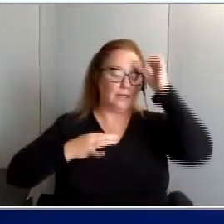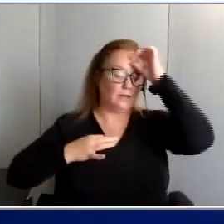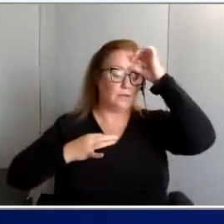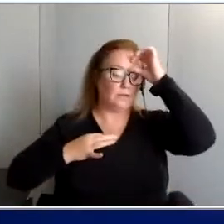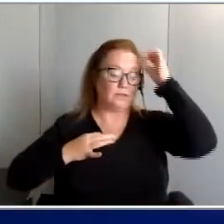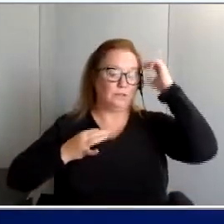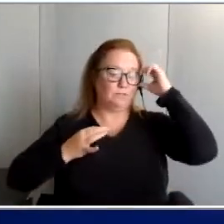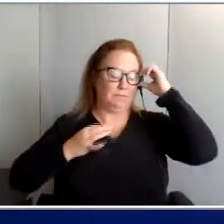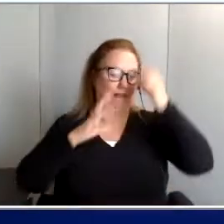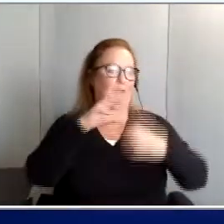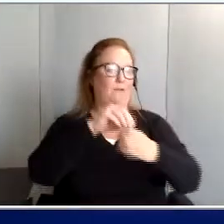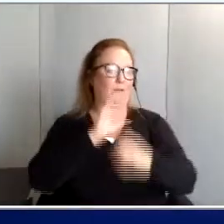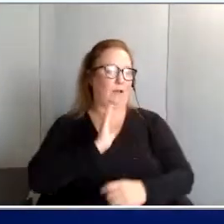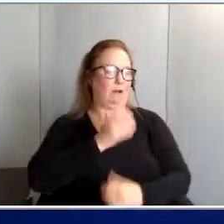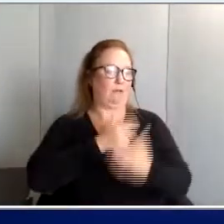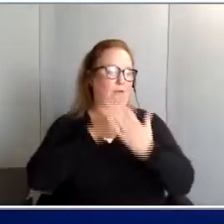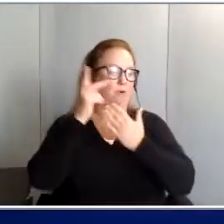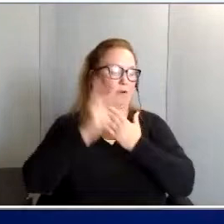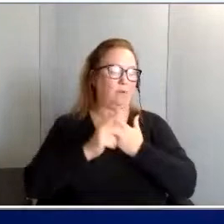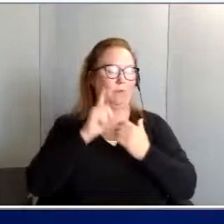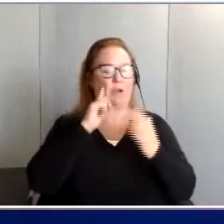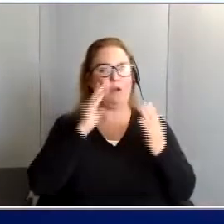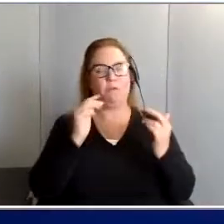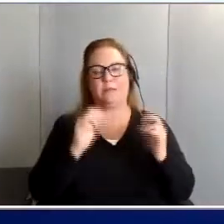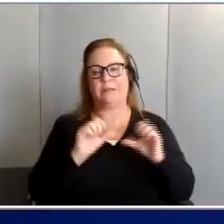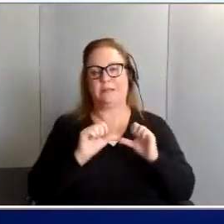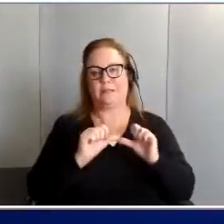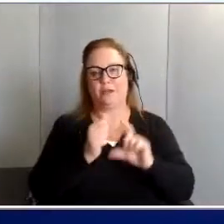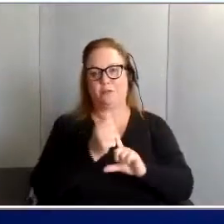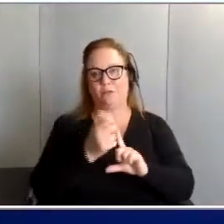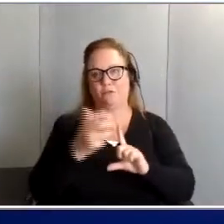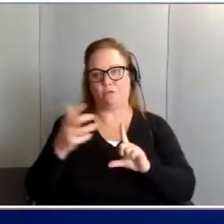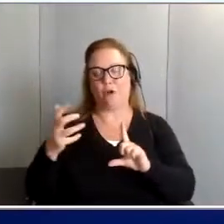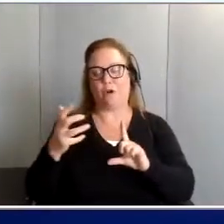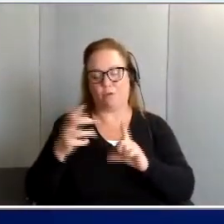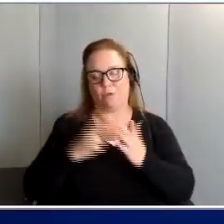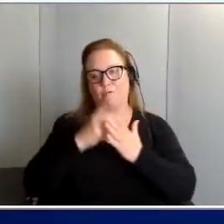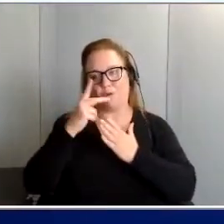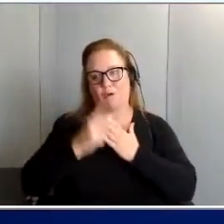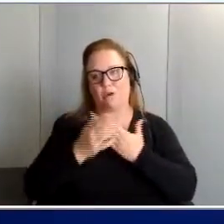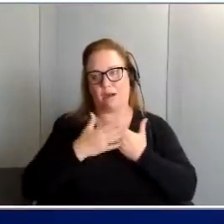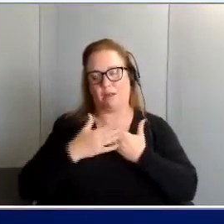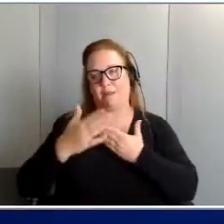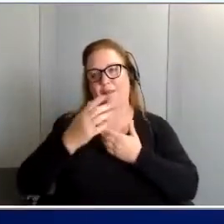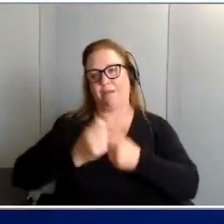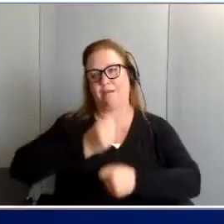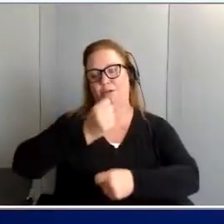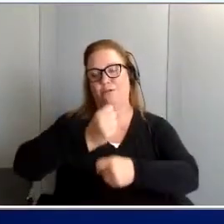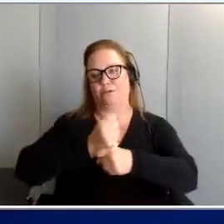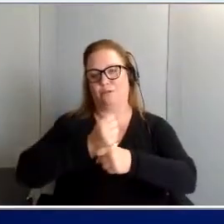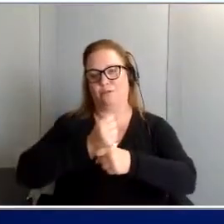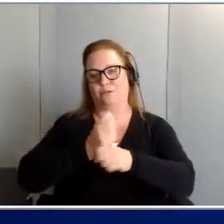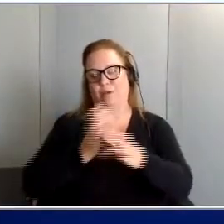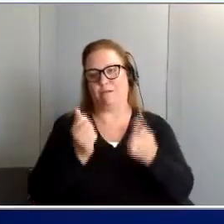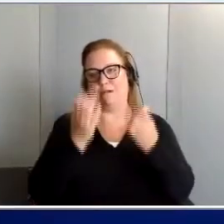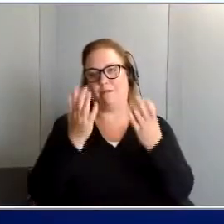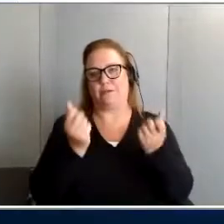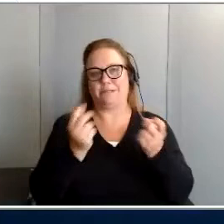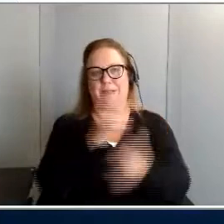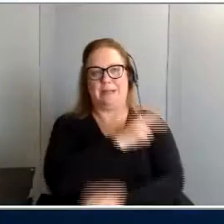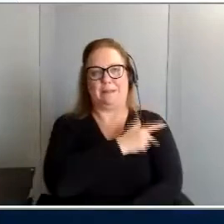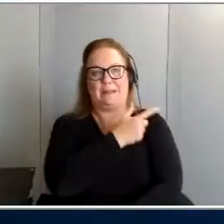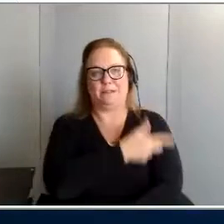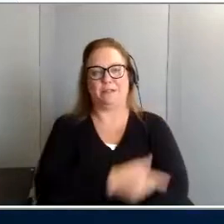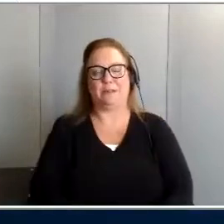in our program. And we really hope to continue to grow the program in the years to come, just to make sure that we can offer it to as many patients as possible. And could